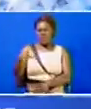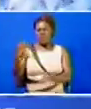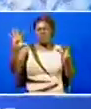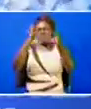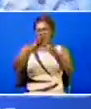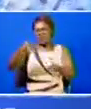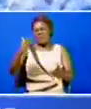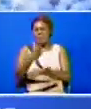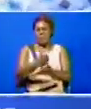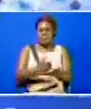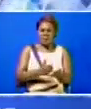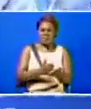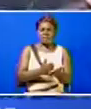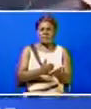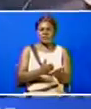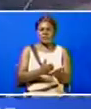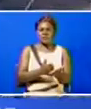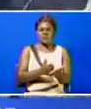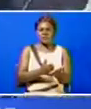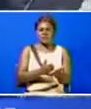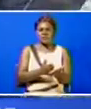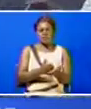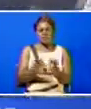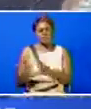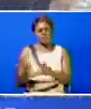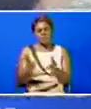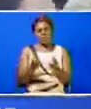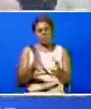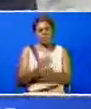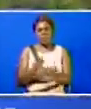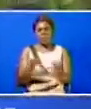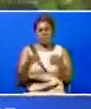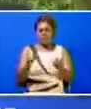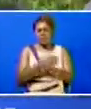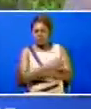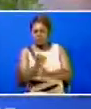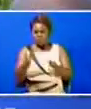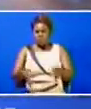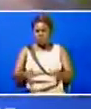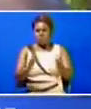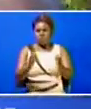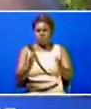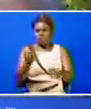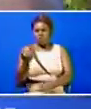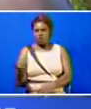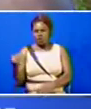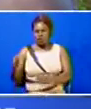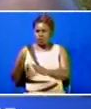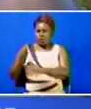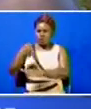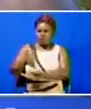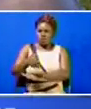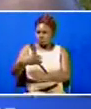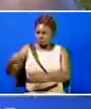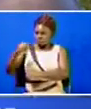connects to the other side of the ward. And it is normal. You try to divert the road where the children are crossing now to